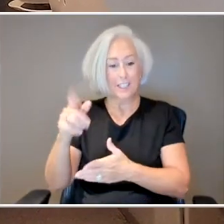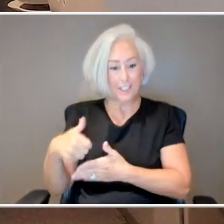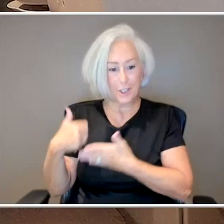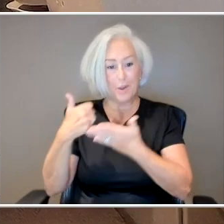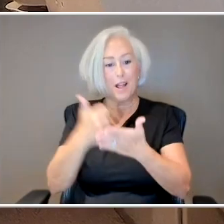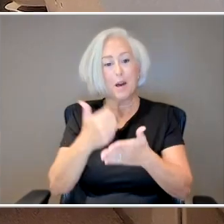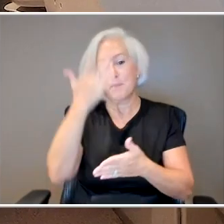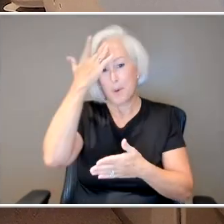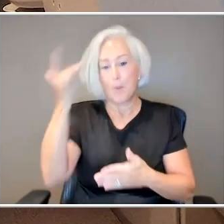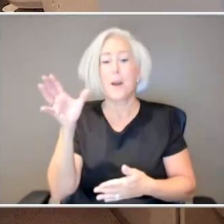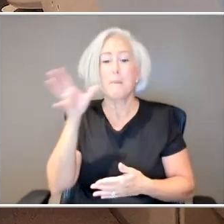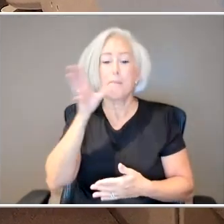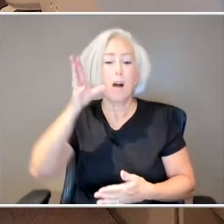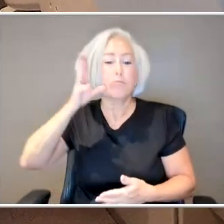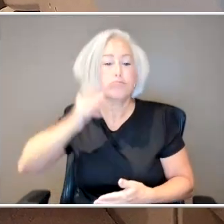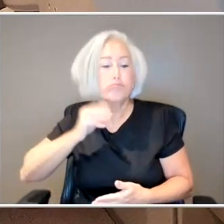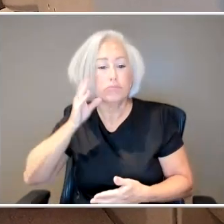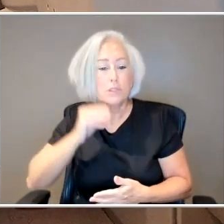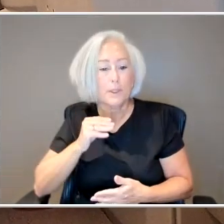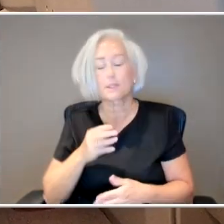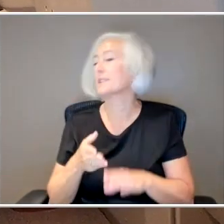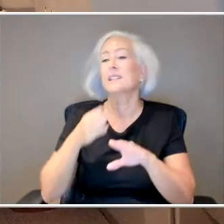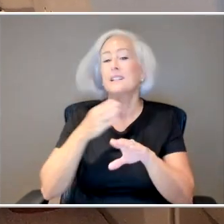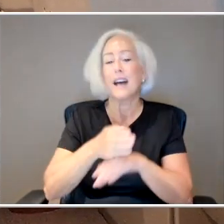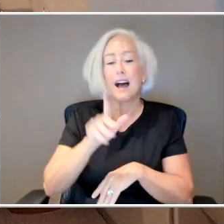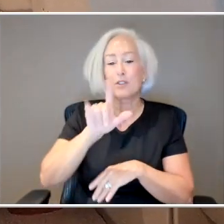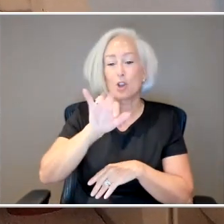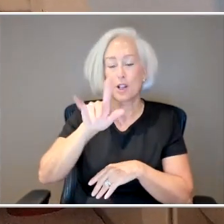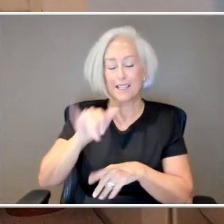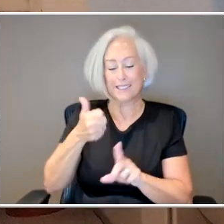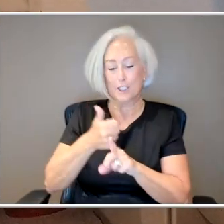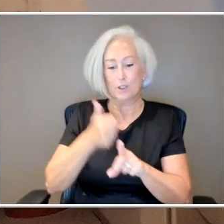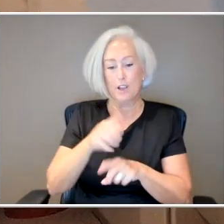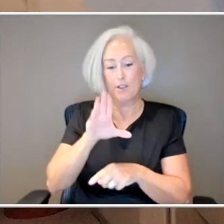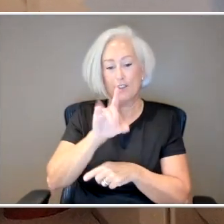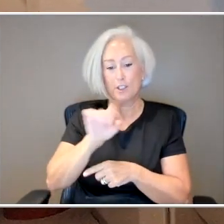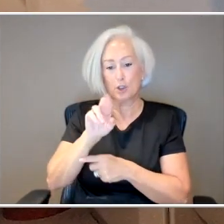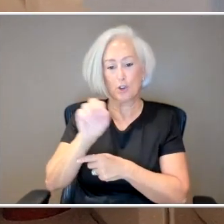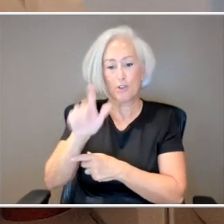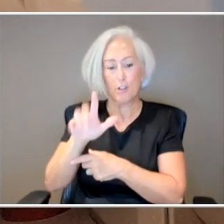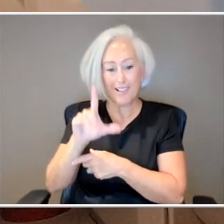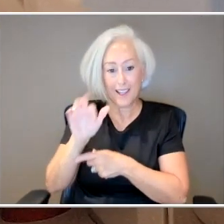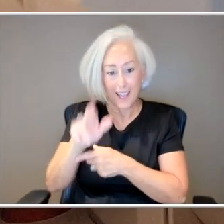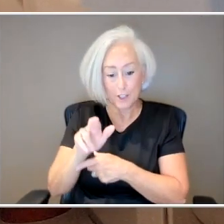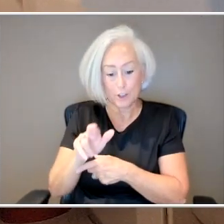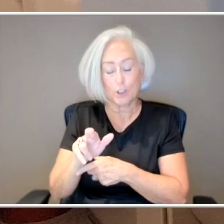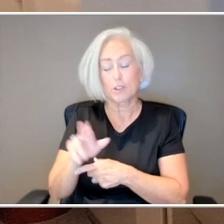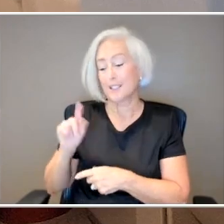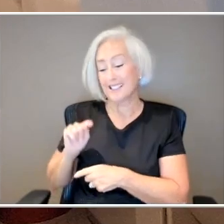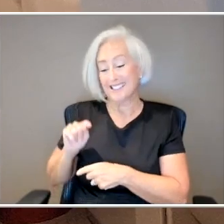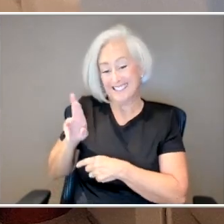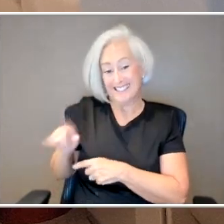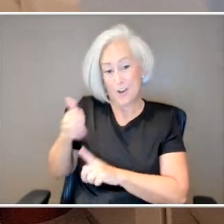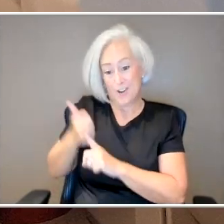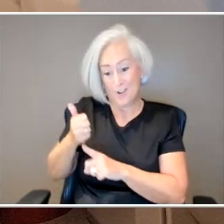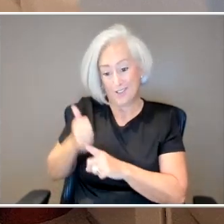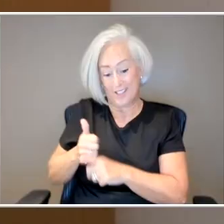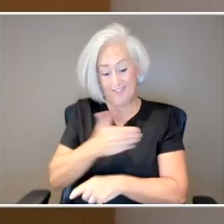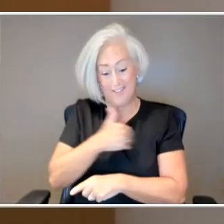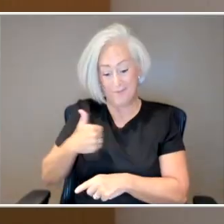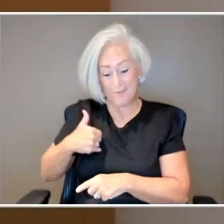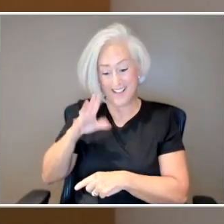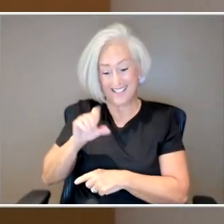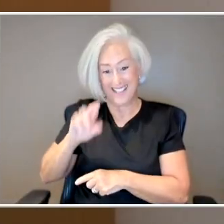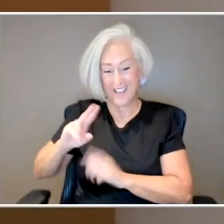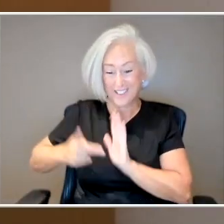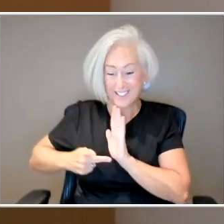there. After Lindsay was diagnosed with cervical cancer, Terry was diagnosed with breast cancer a second time. It's been stage